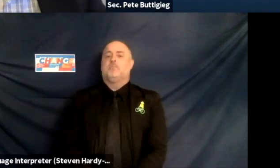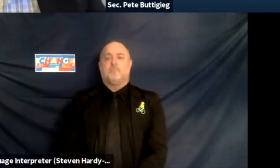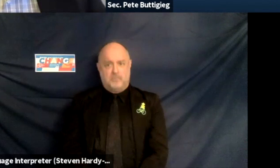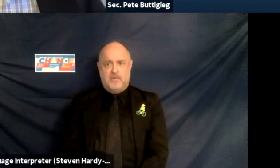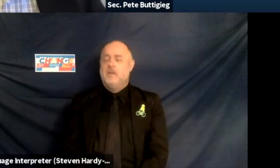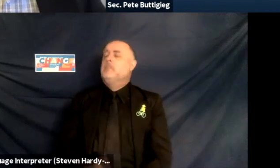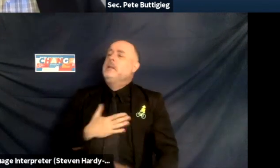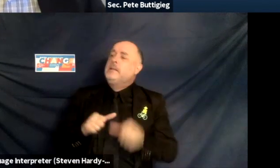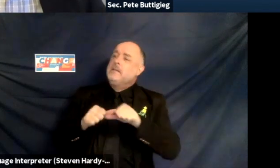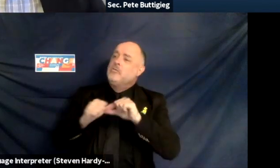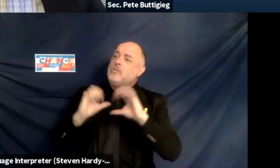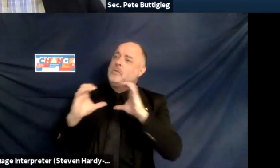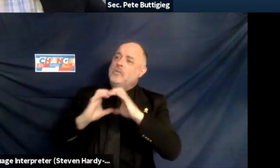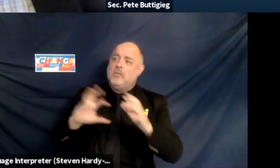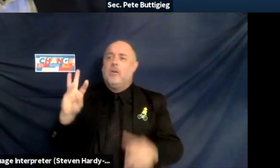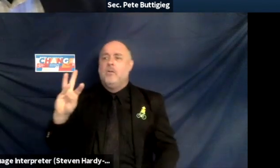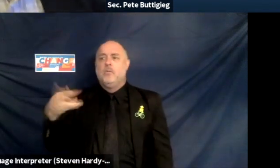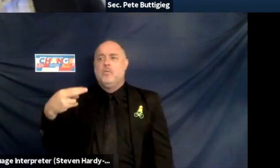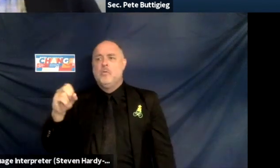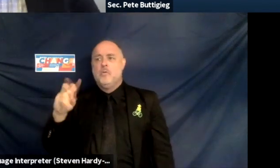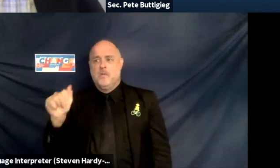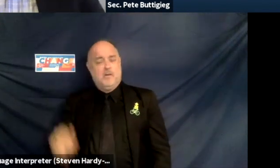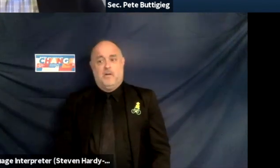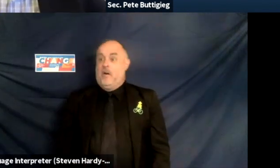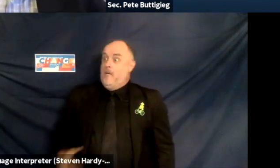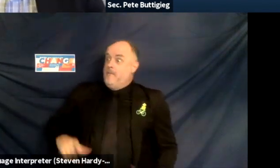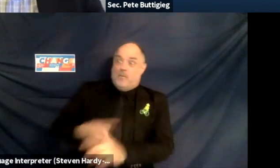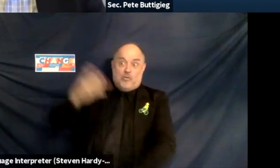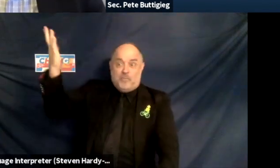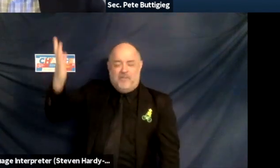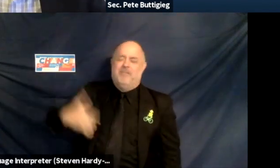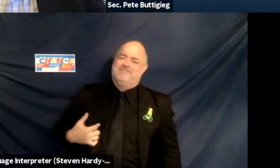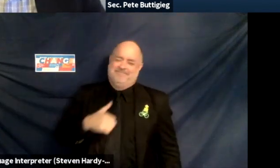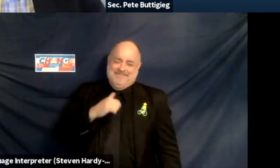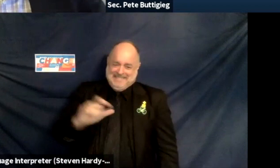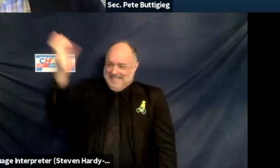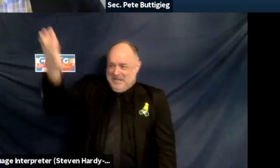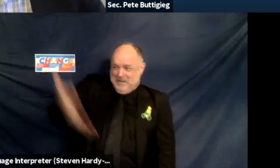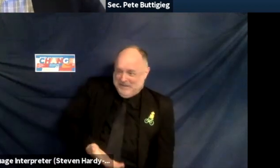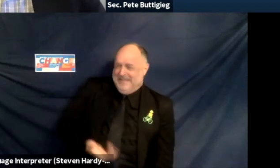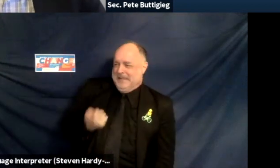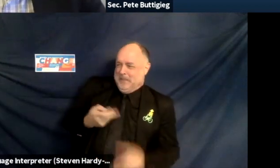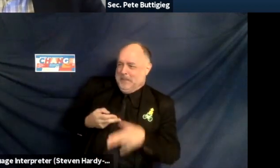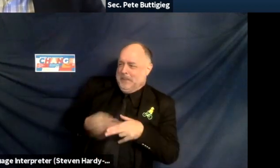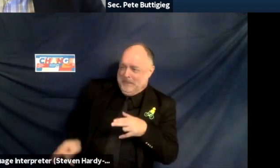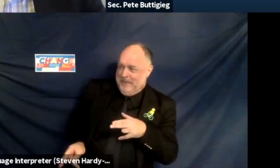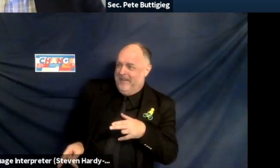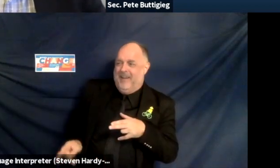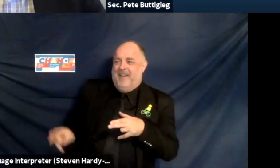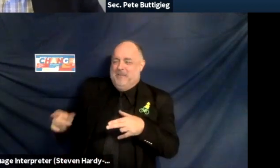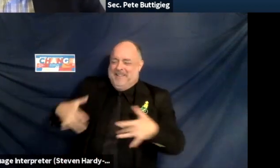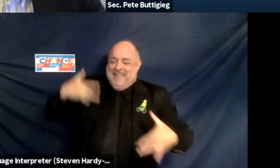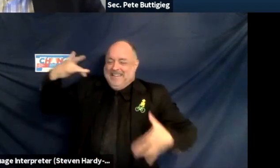on the Whova app. Our first speaker needs little introduction. I'm sure you, like me, felt the surprise and excitement